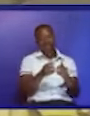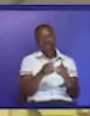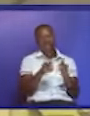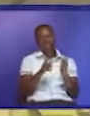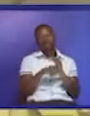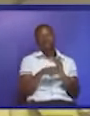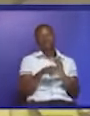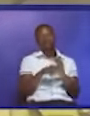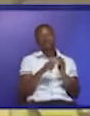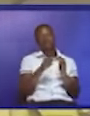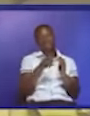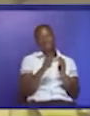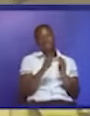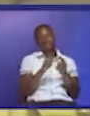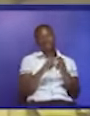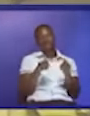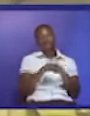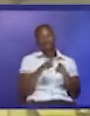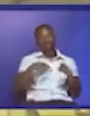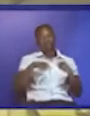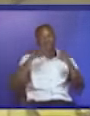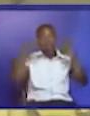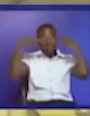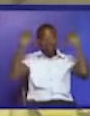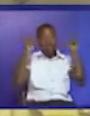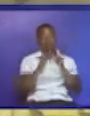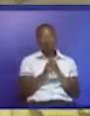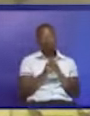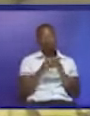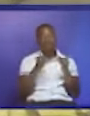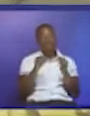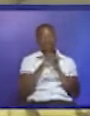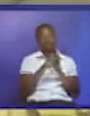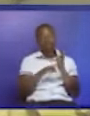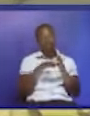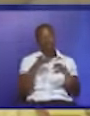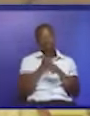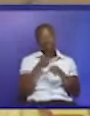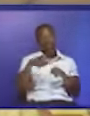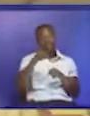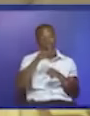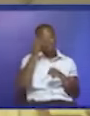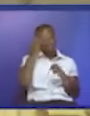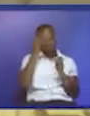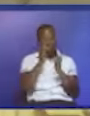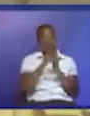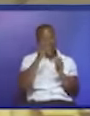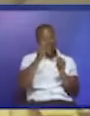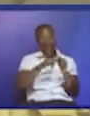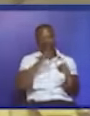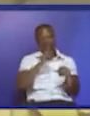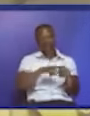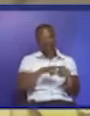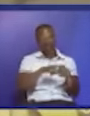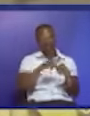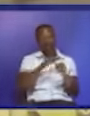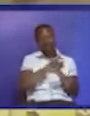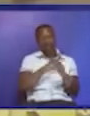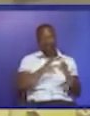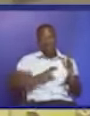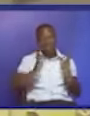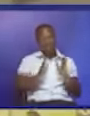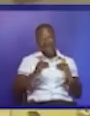excelling, even at times like this. The Bible lets us know that every time a believer is faced with